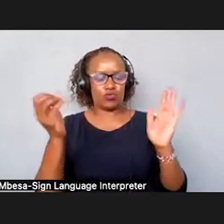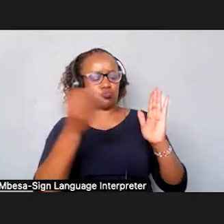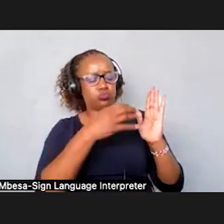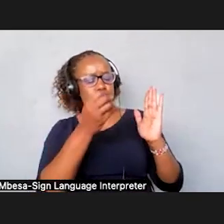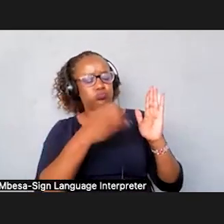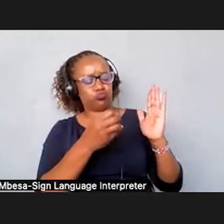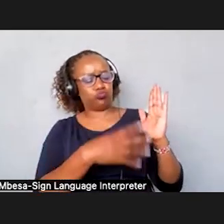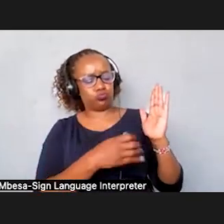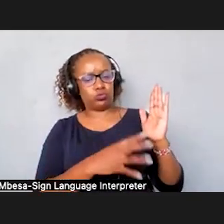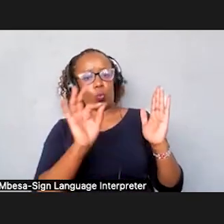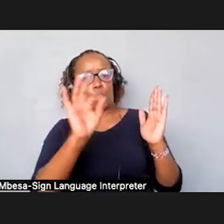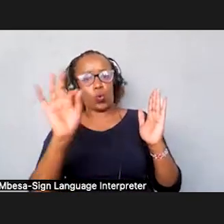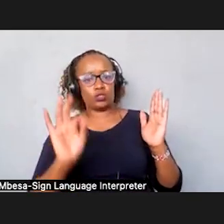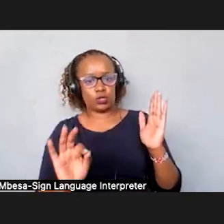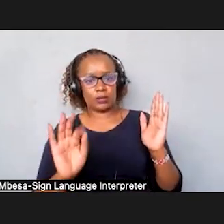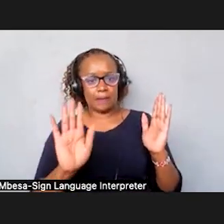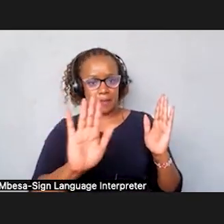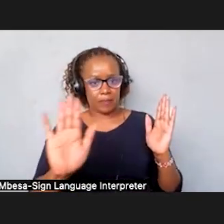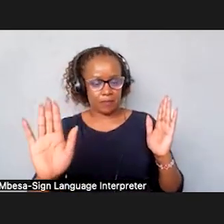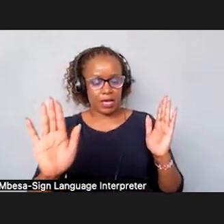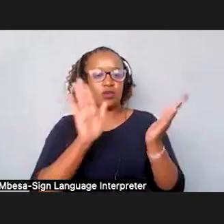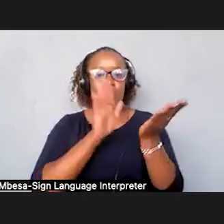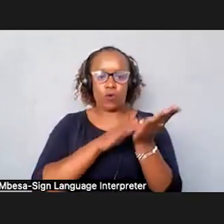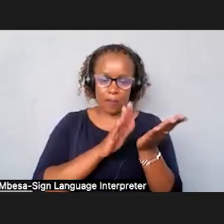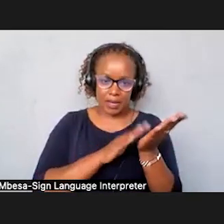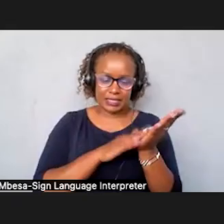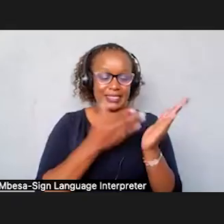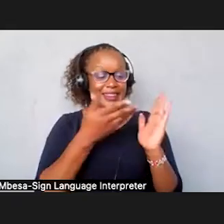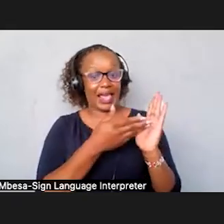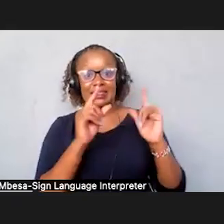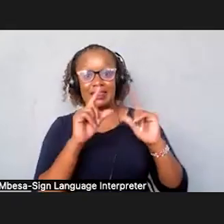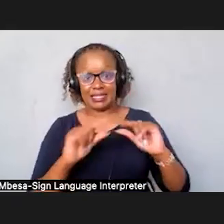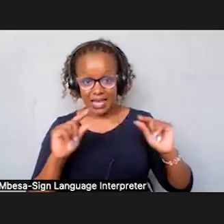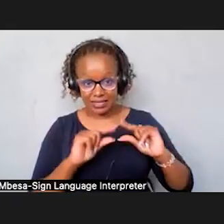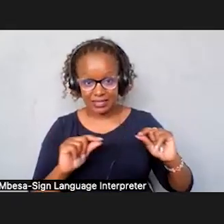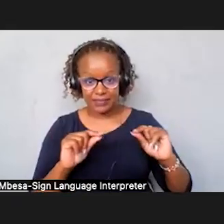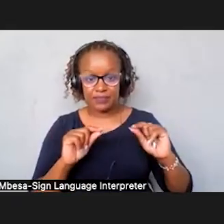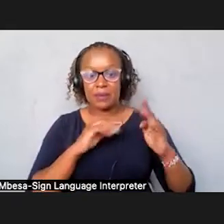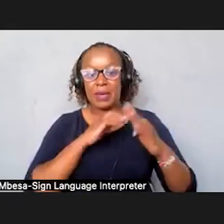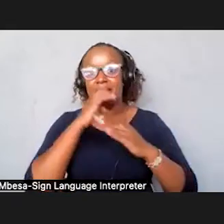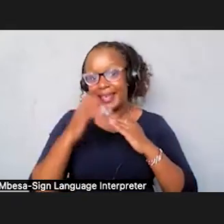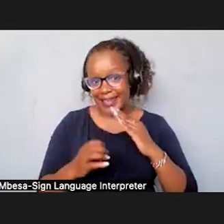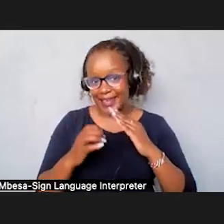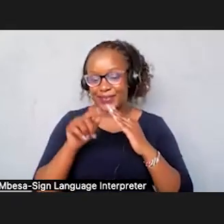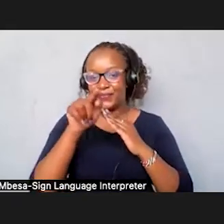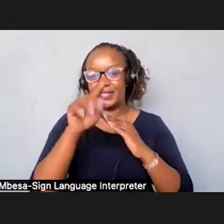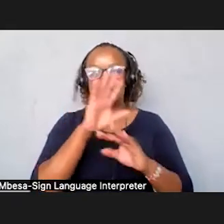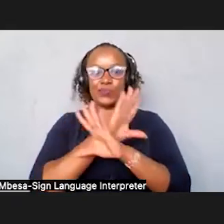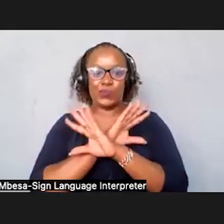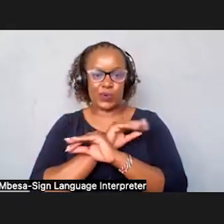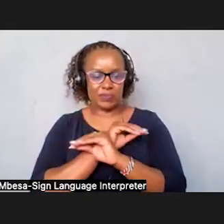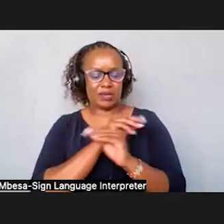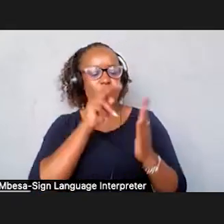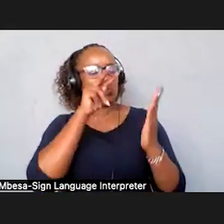chat box. We encourage you to do so that by the end of this webinar, we'll be able to look through the